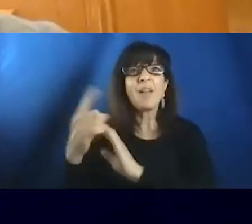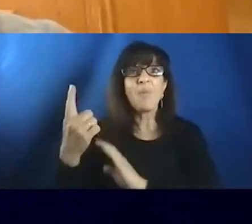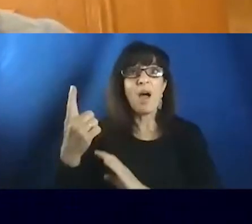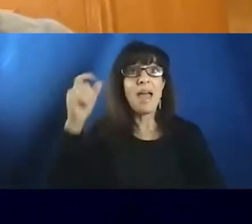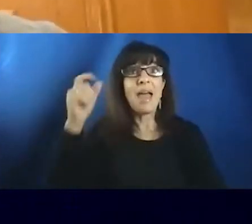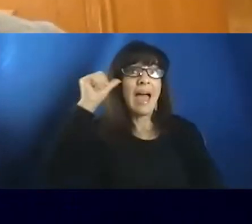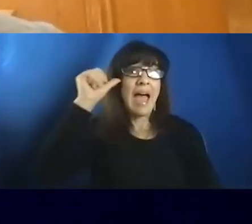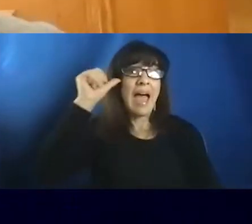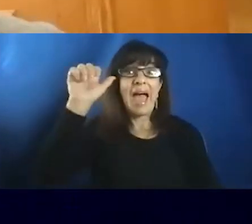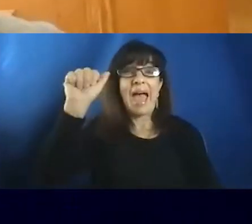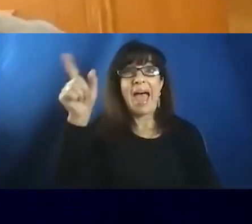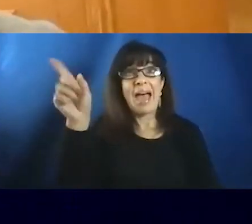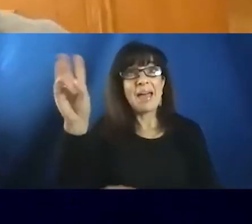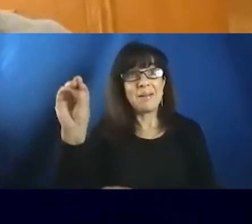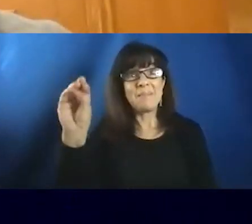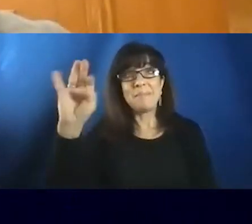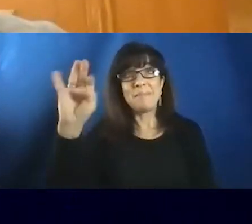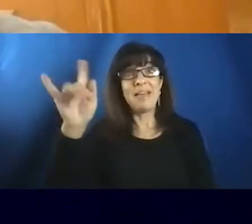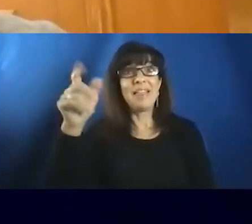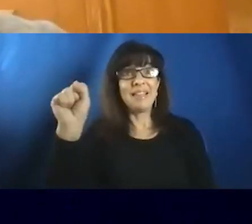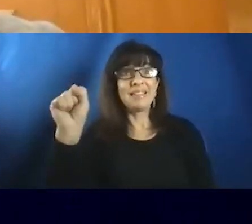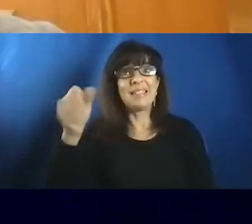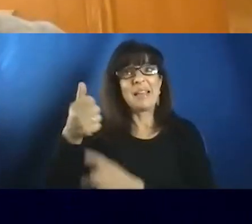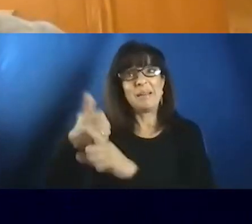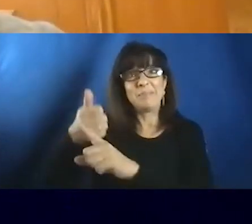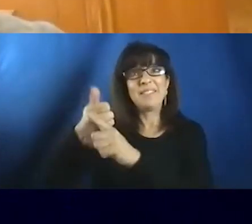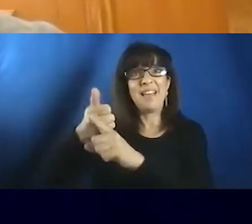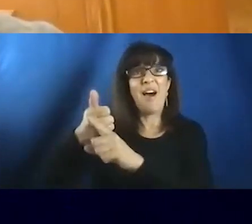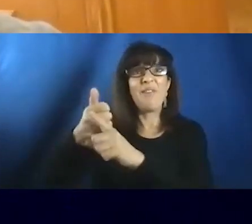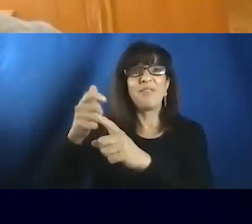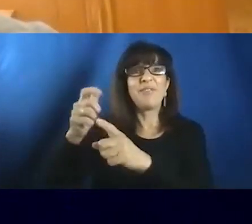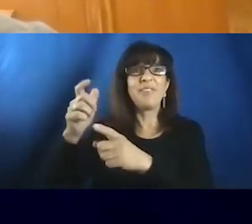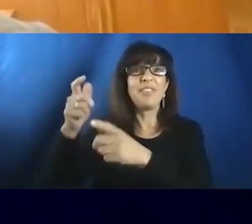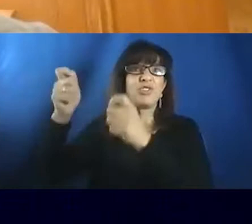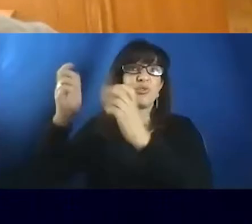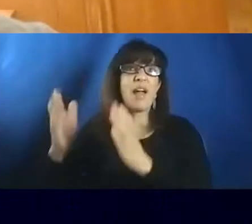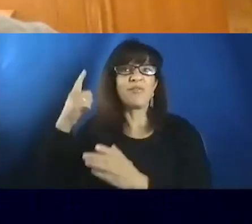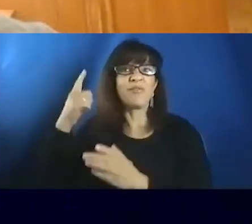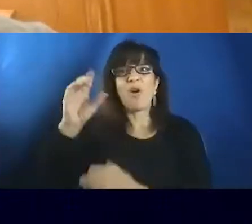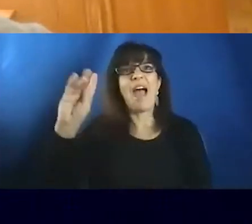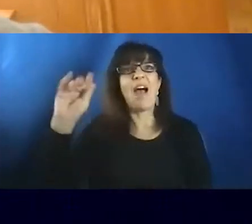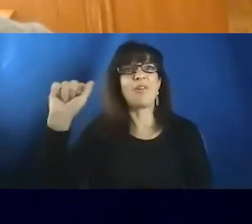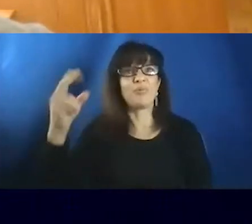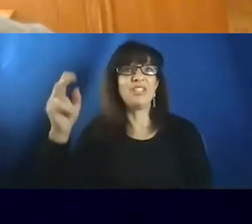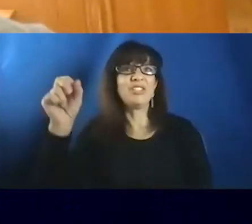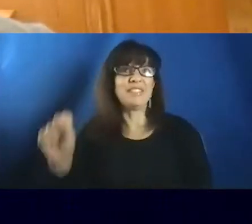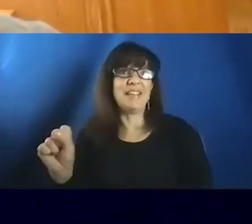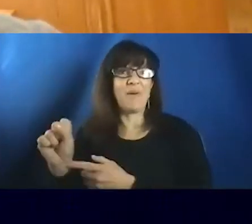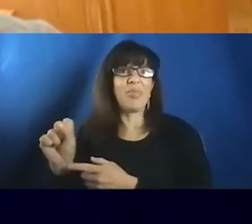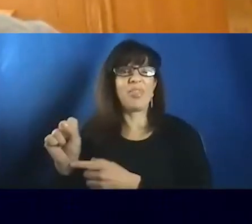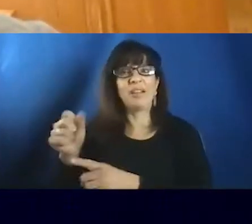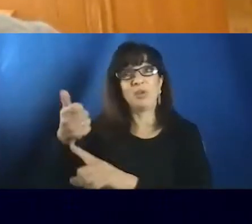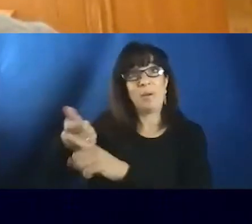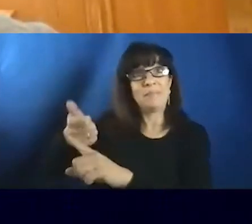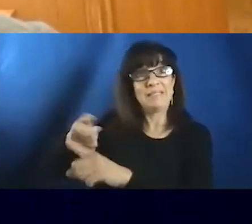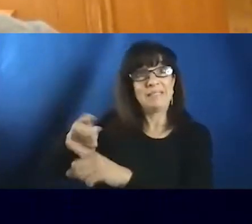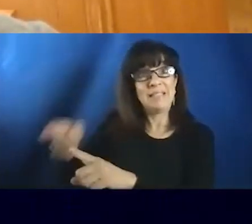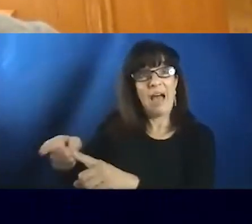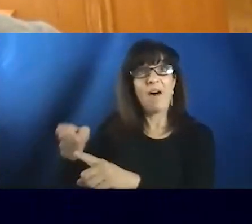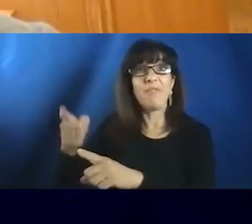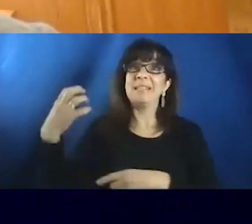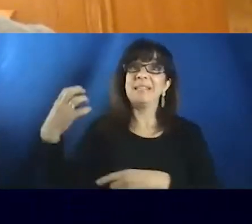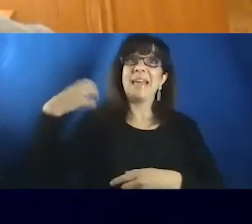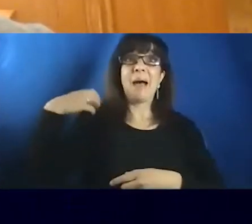one. And Adam Billings is our outreach director for the Deaf South, and